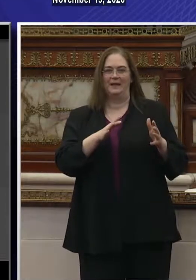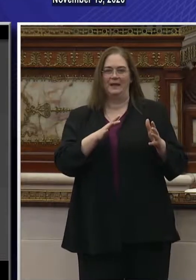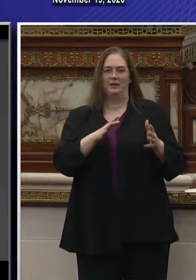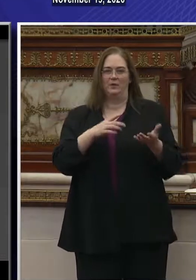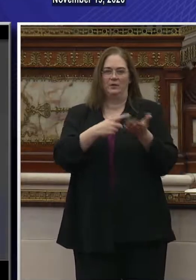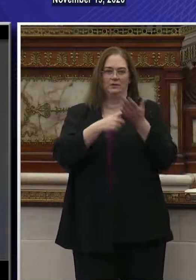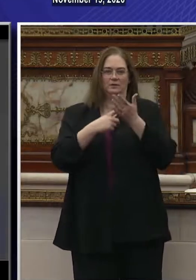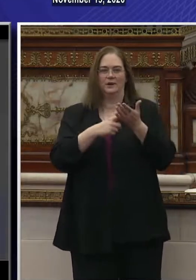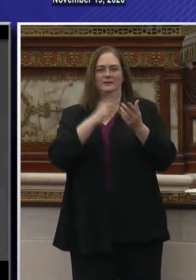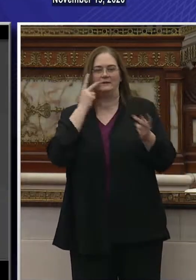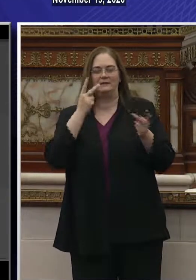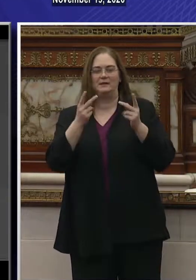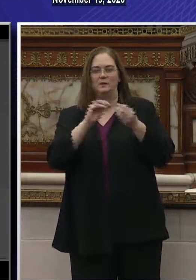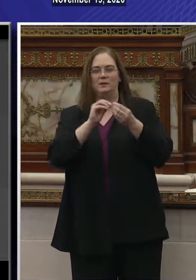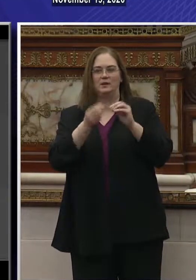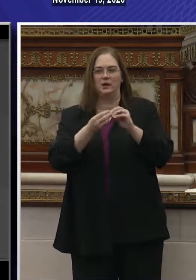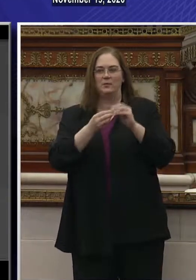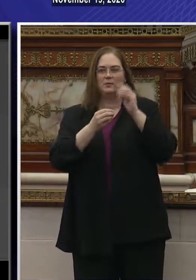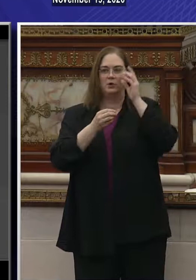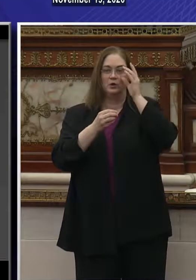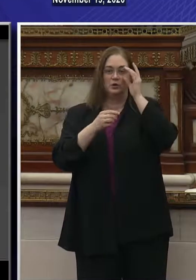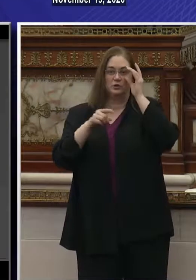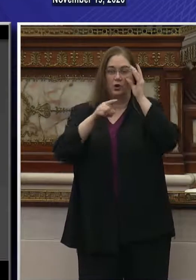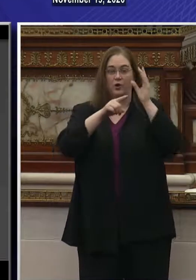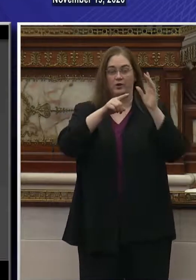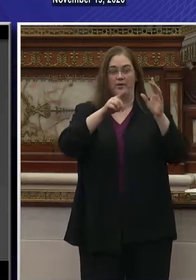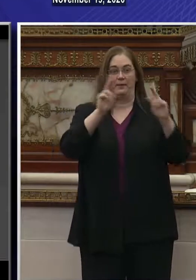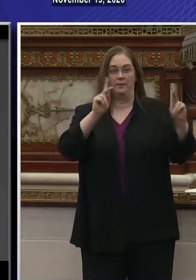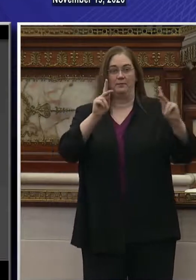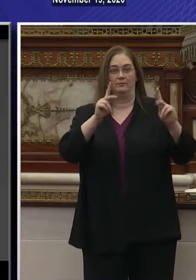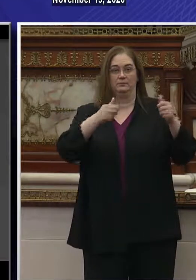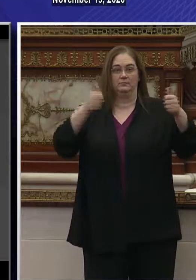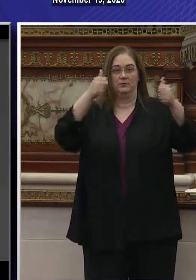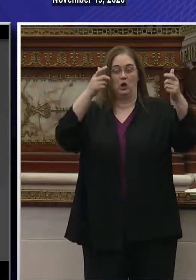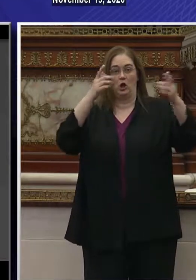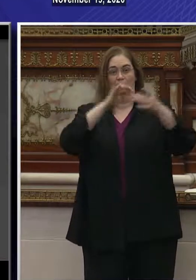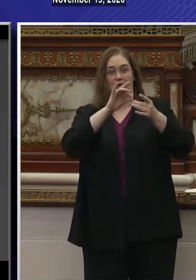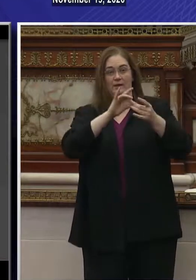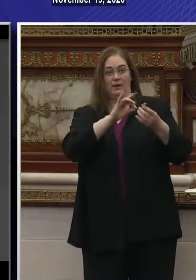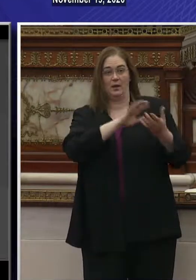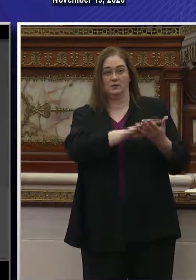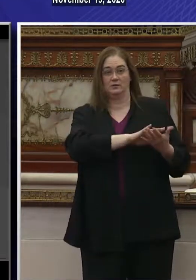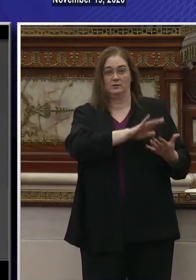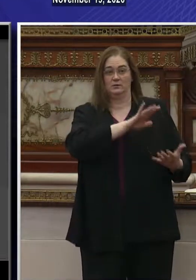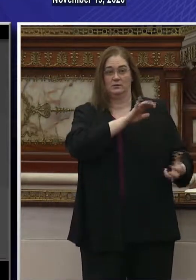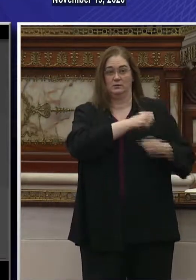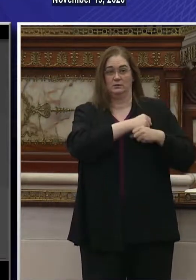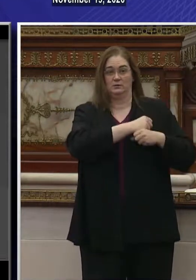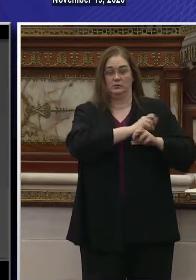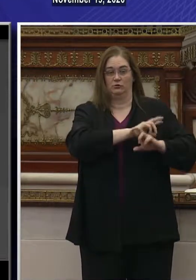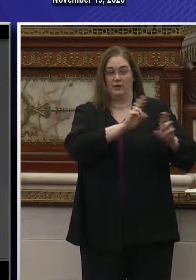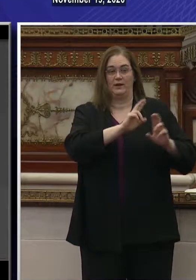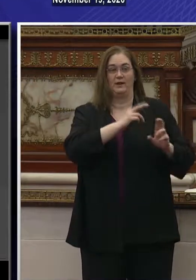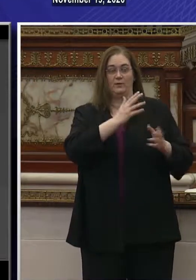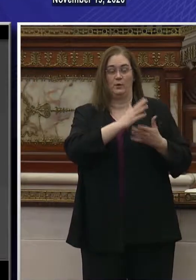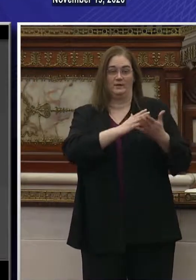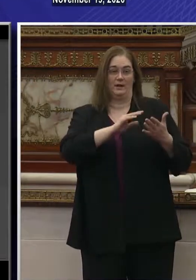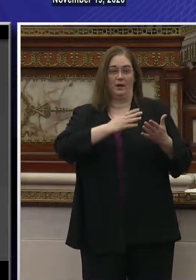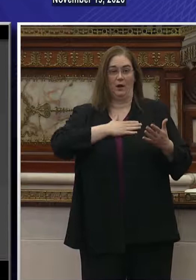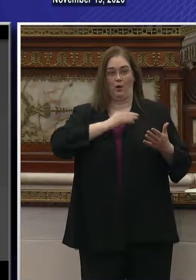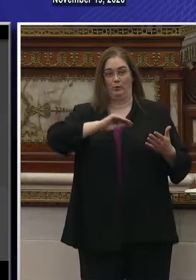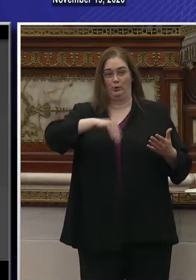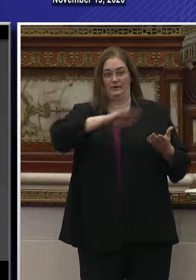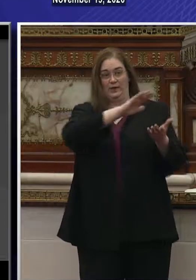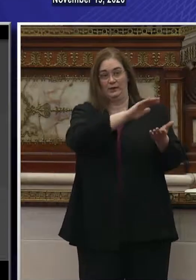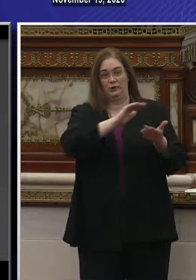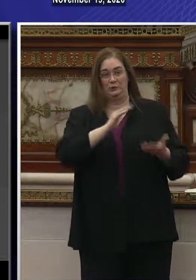speaking, when you see what the numbers are that they're telling us are in the stockpiles right now, if we take our proportion,